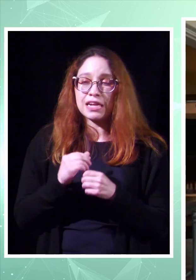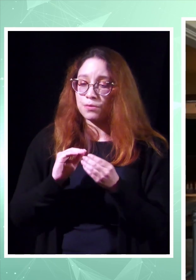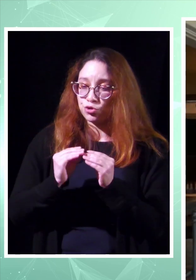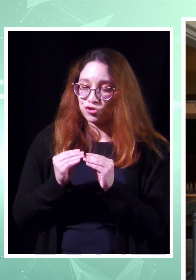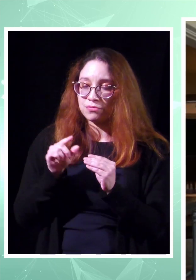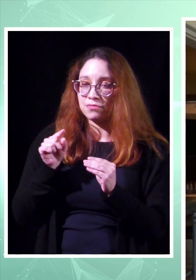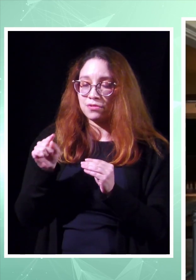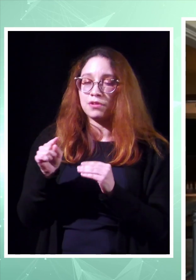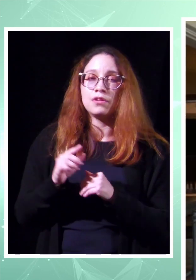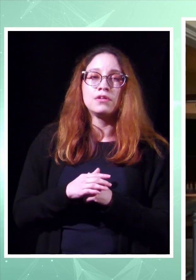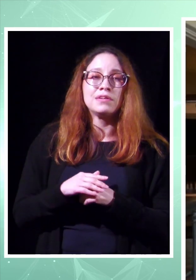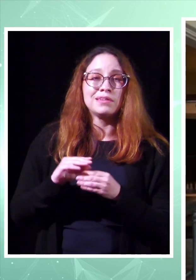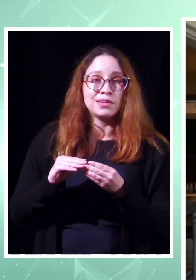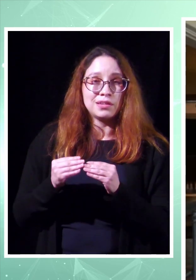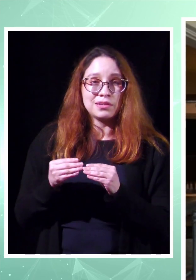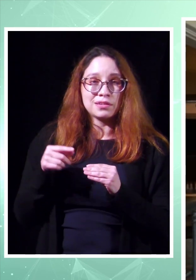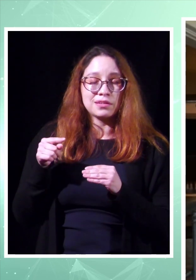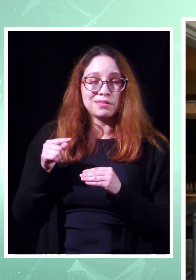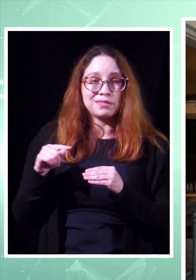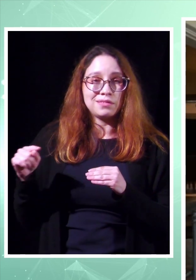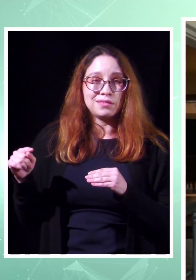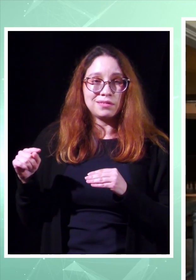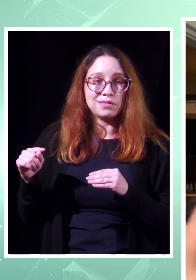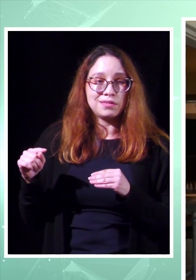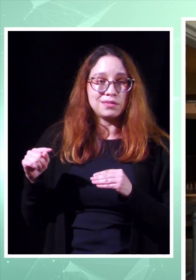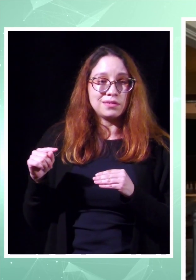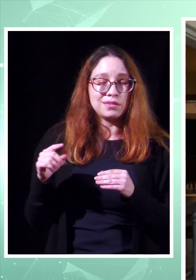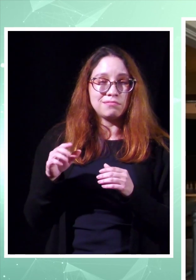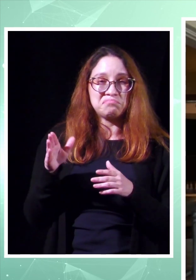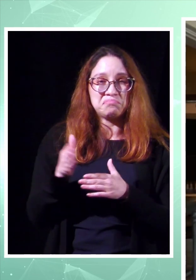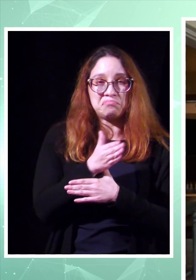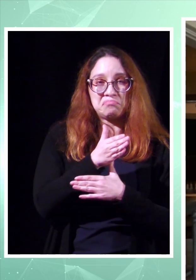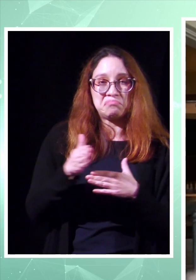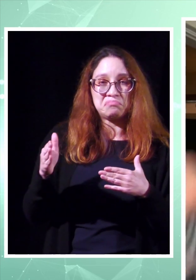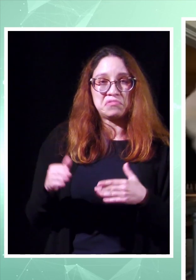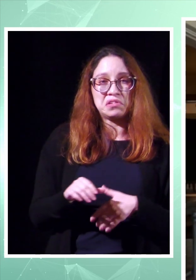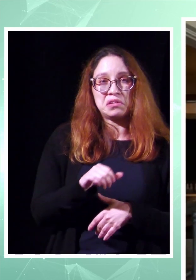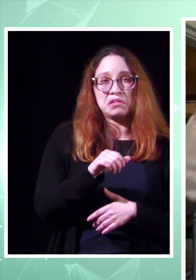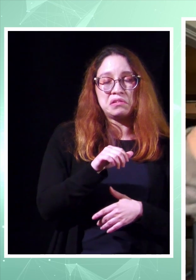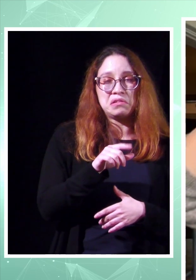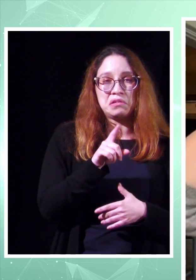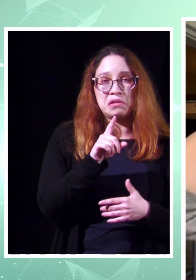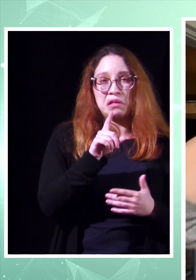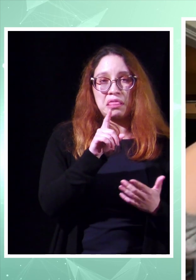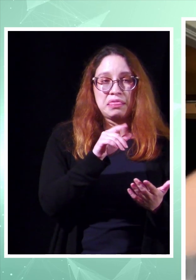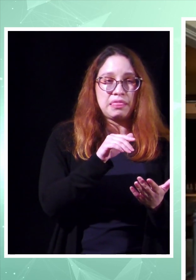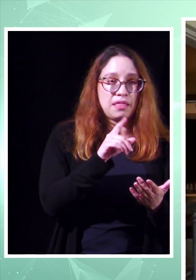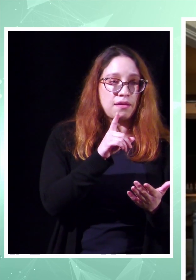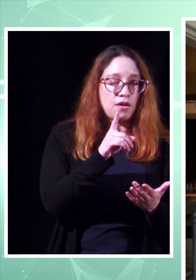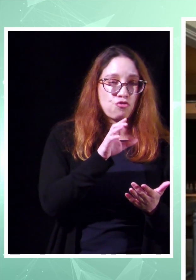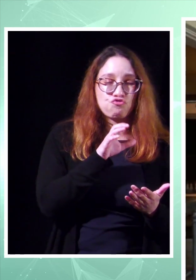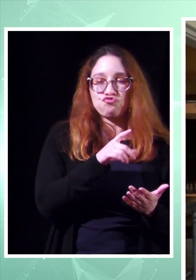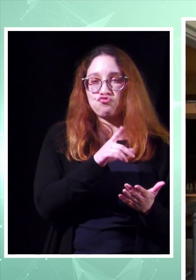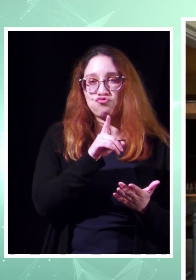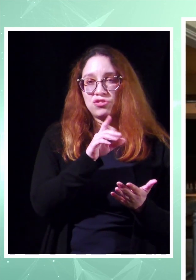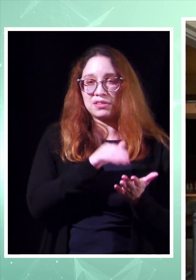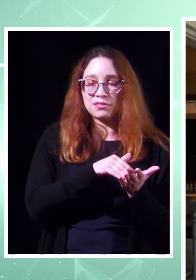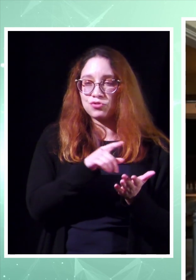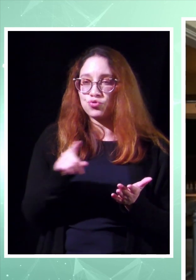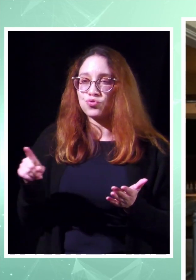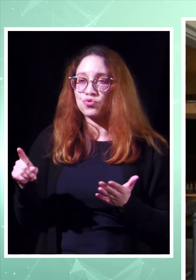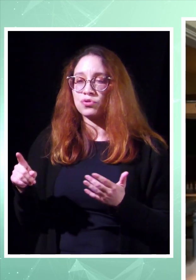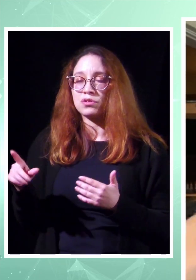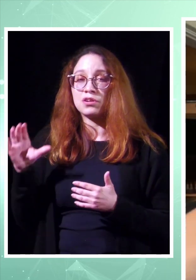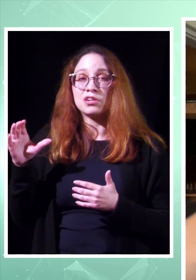number. And the numbers range anywhere from the teens up into 100. And anything